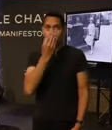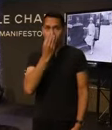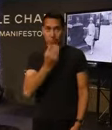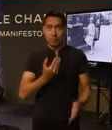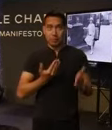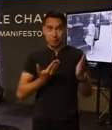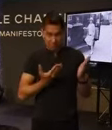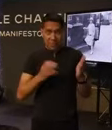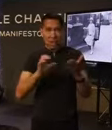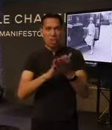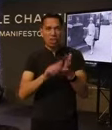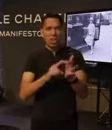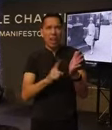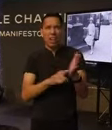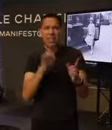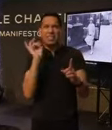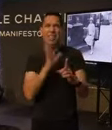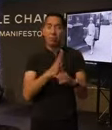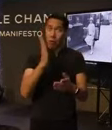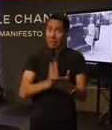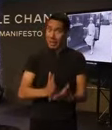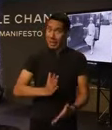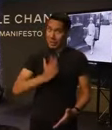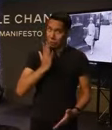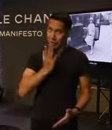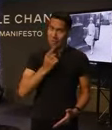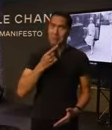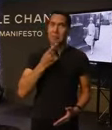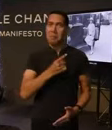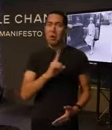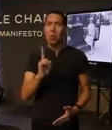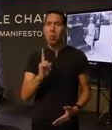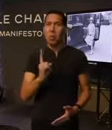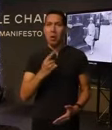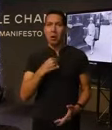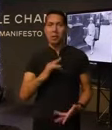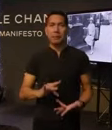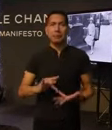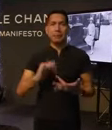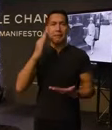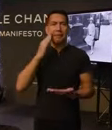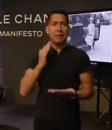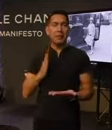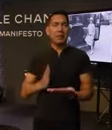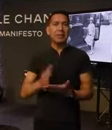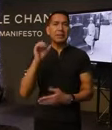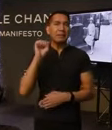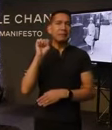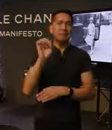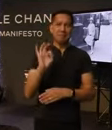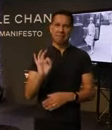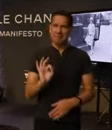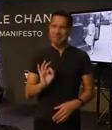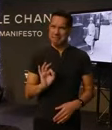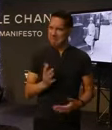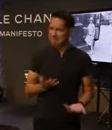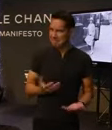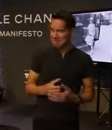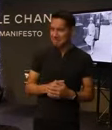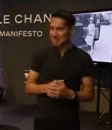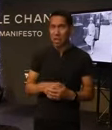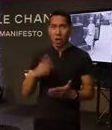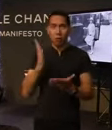Chanel herself, interestingly and importantly, never defined herself as a feminist. And as Chanel expert and fashion